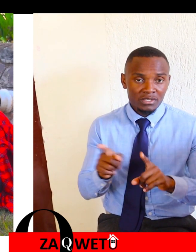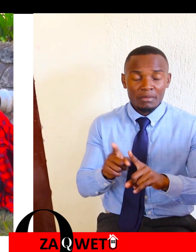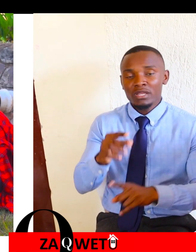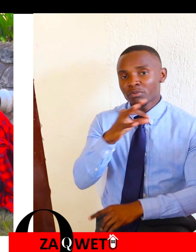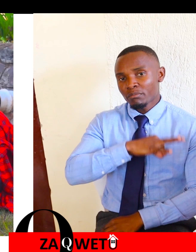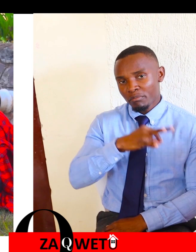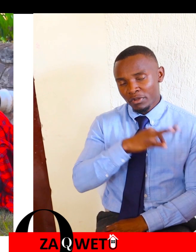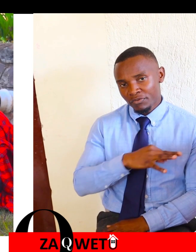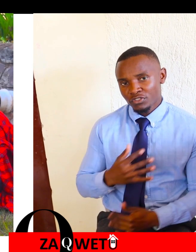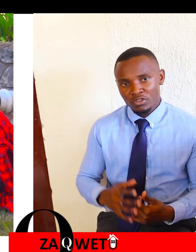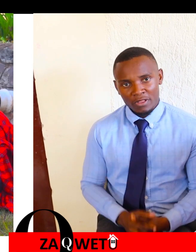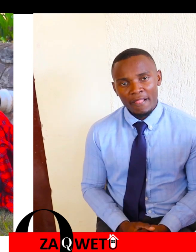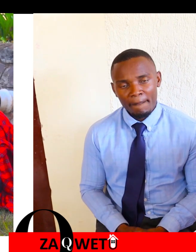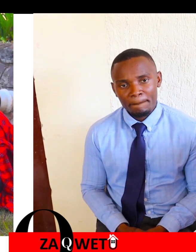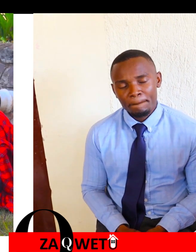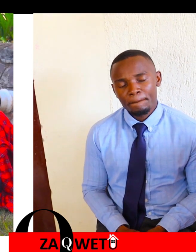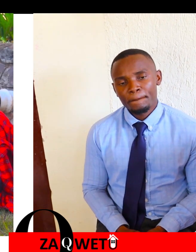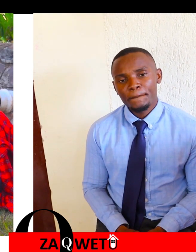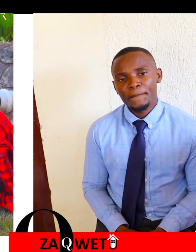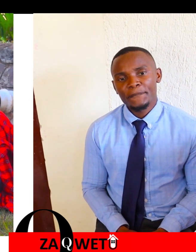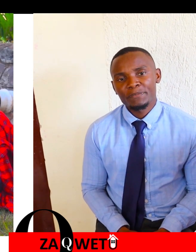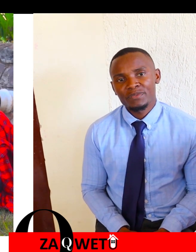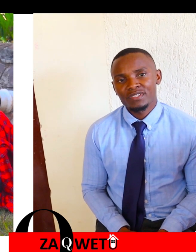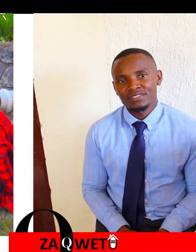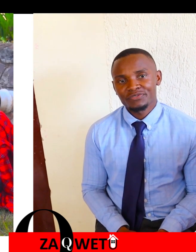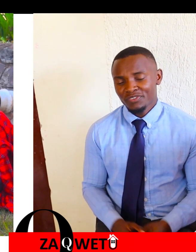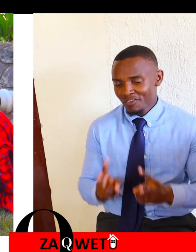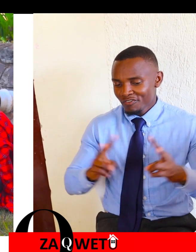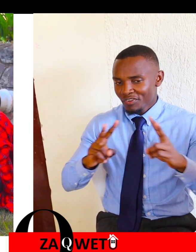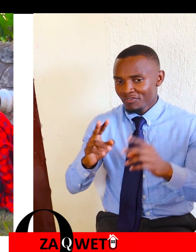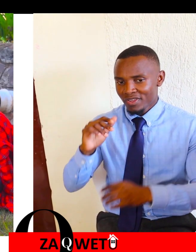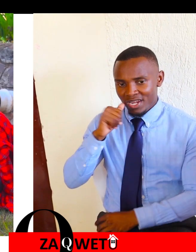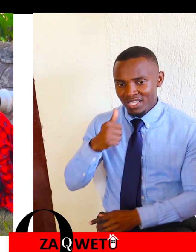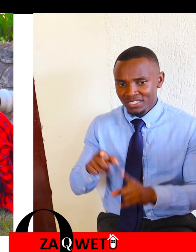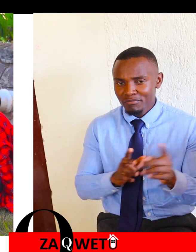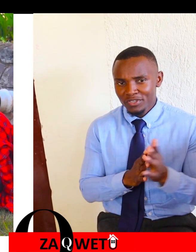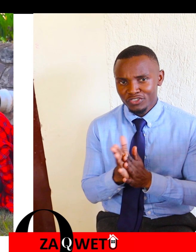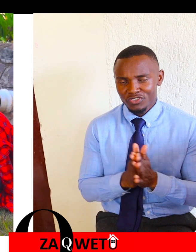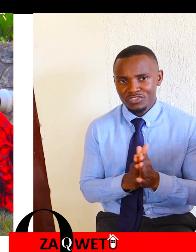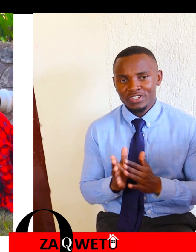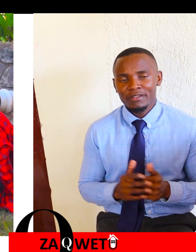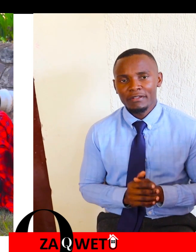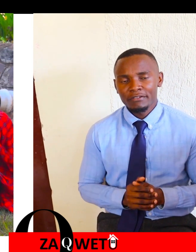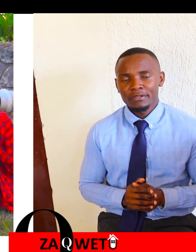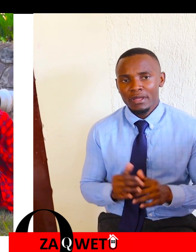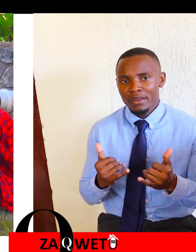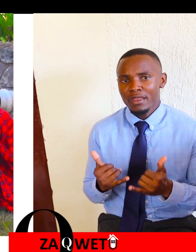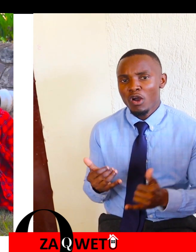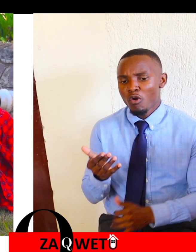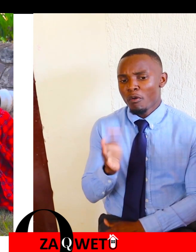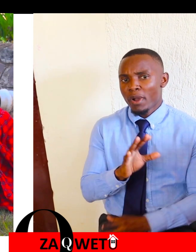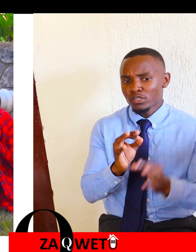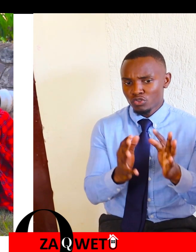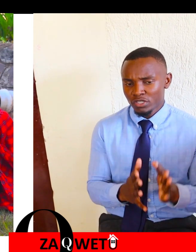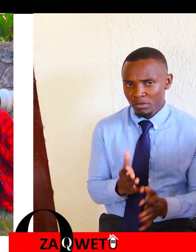and it's been so fruitful to be at this stage. Oh, very nice, very interesting right there. But I will